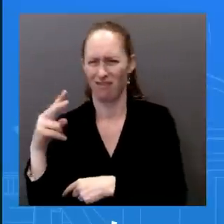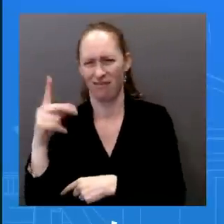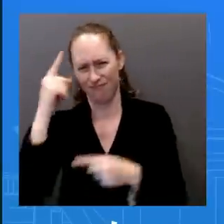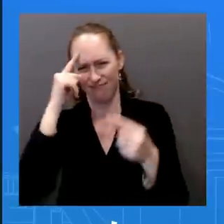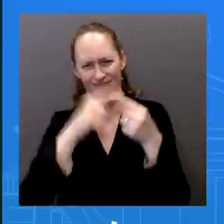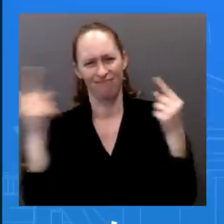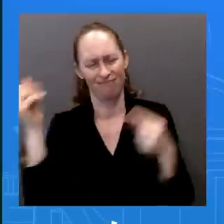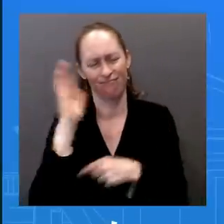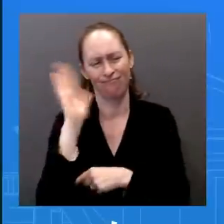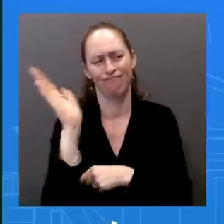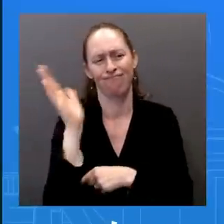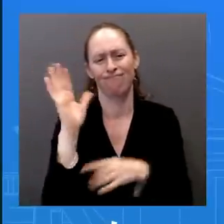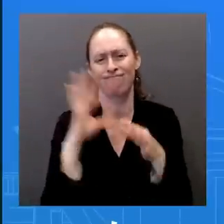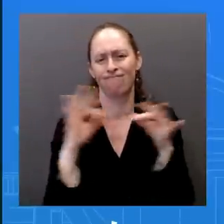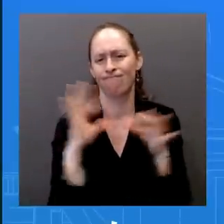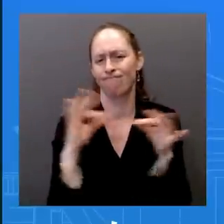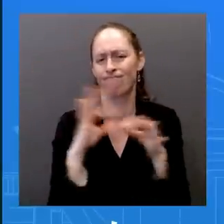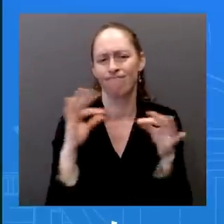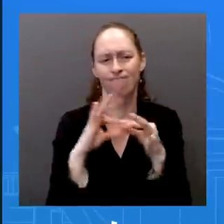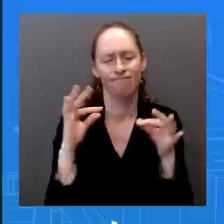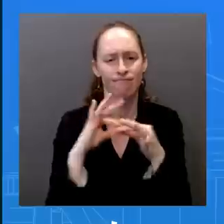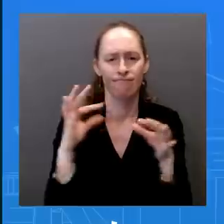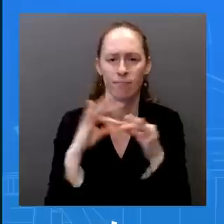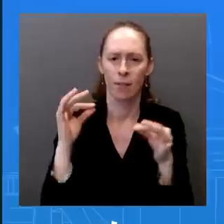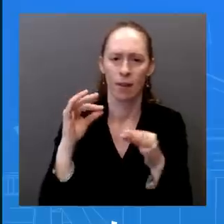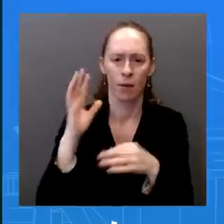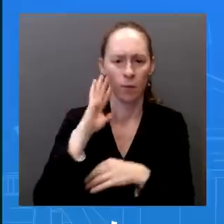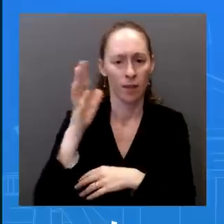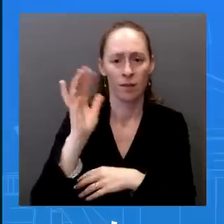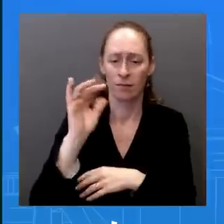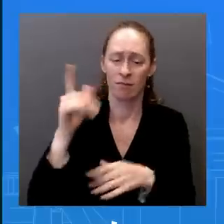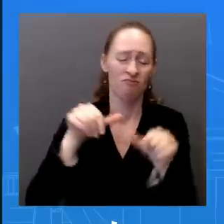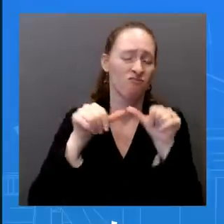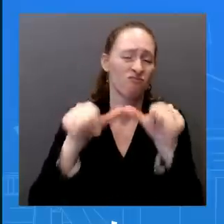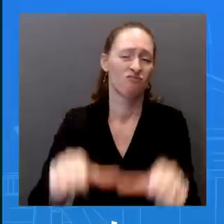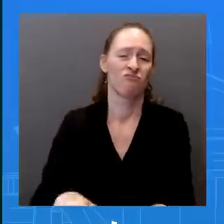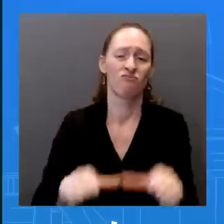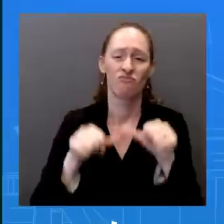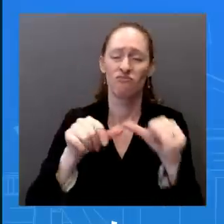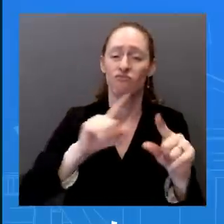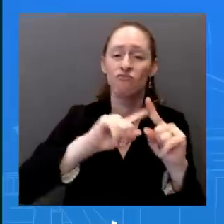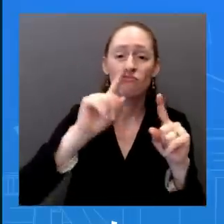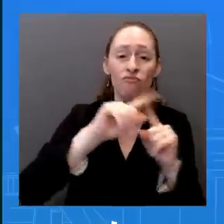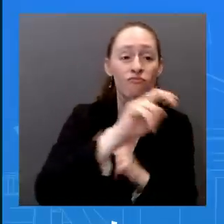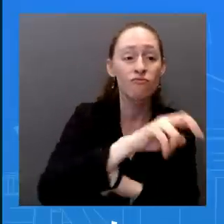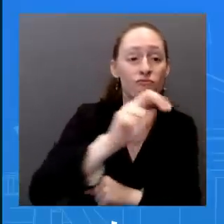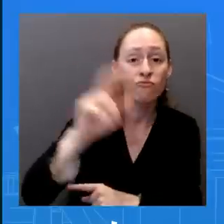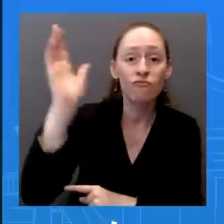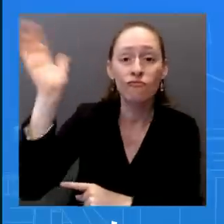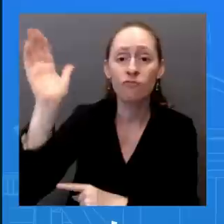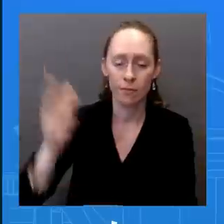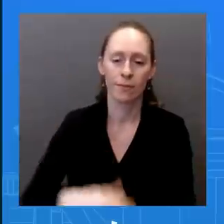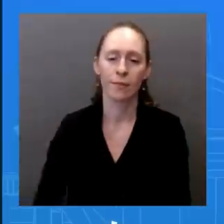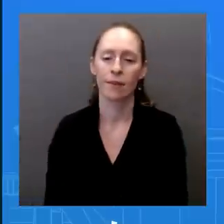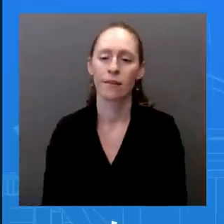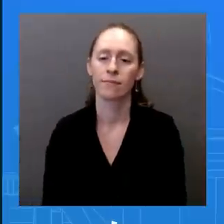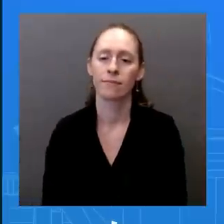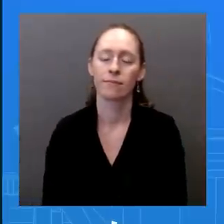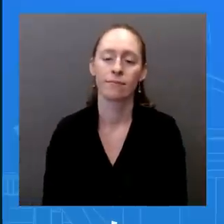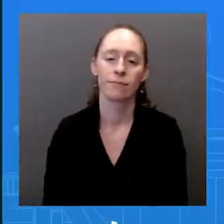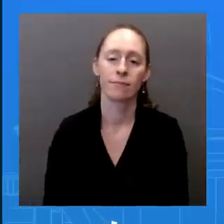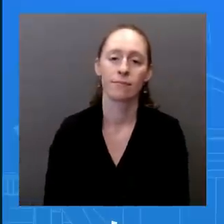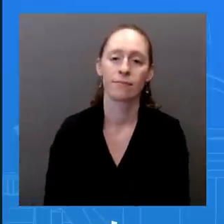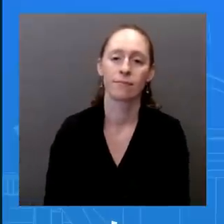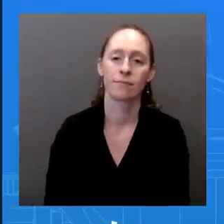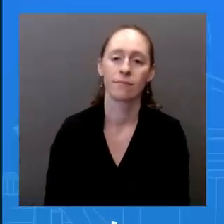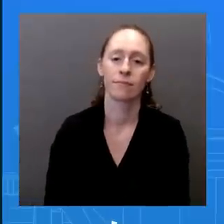of any major address that he gives around it. He will also say that for every country in the world, whether they're a democracy